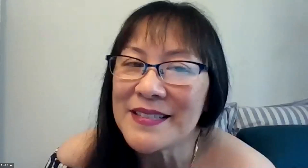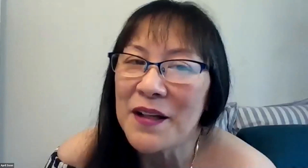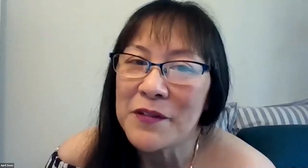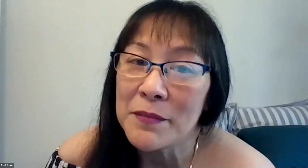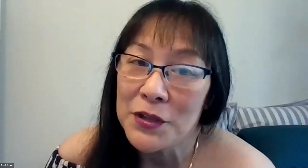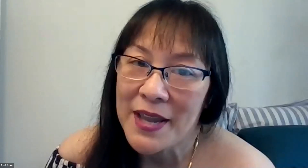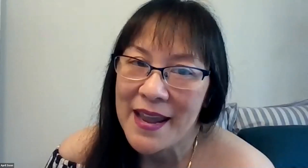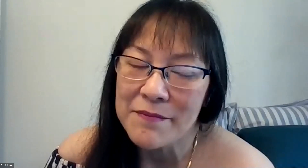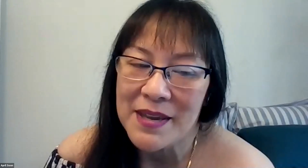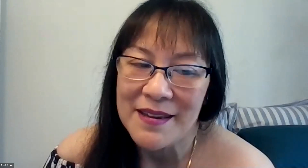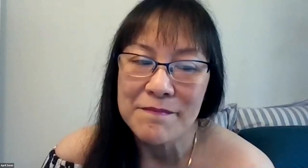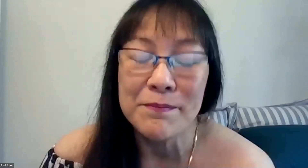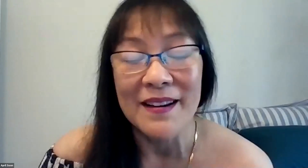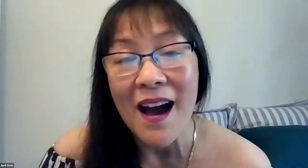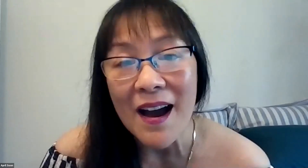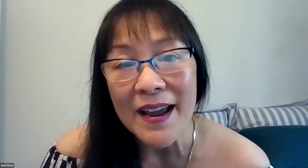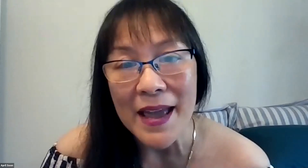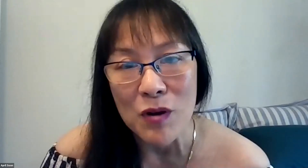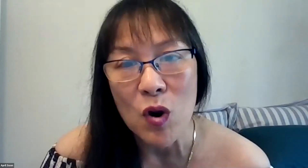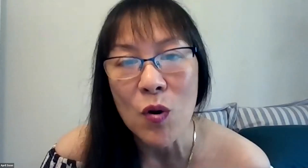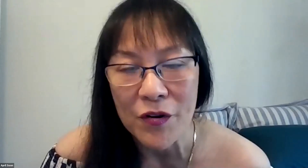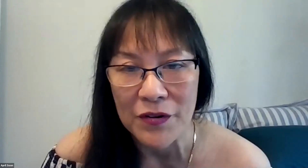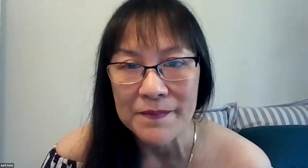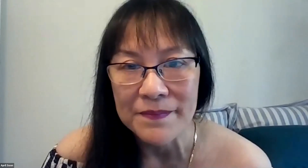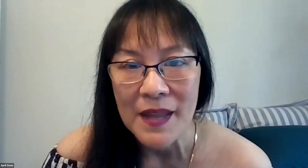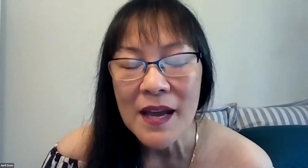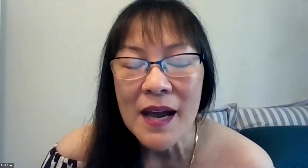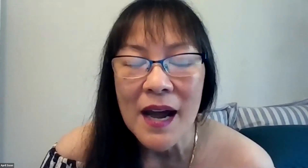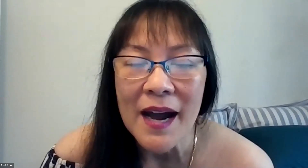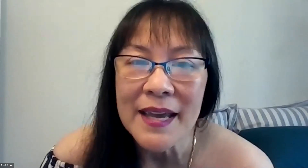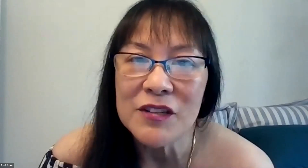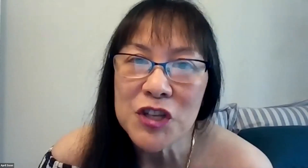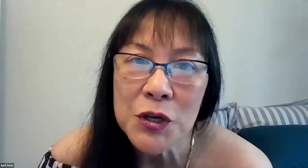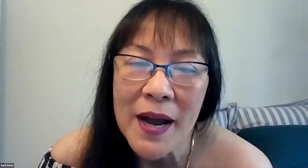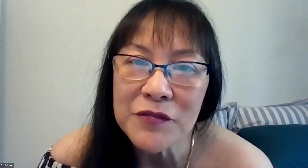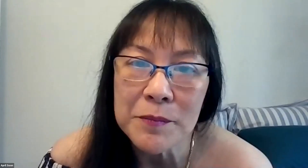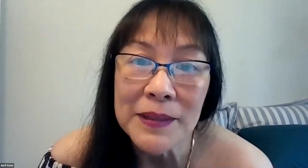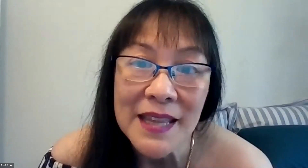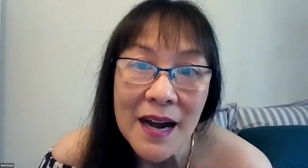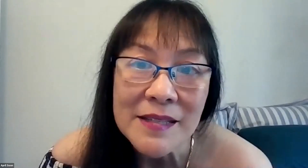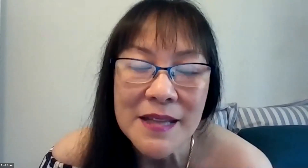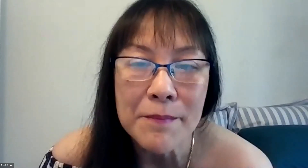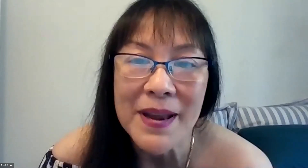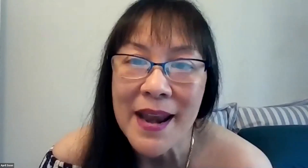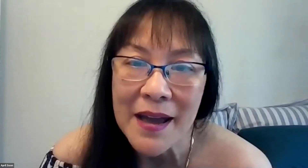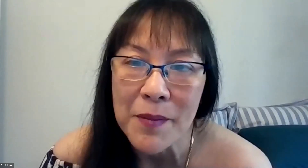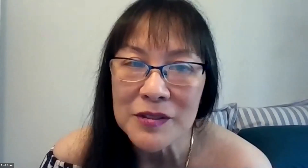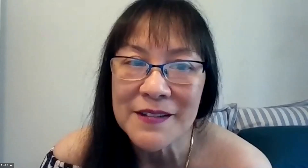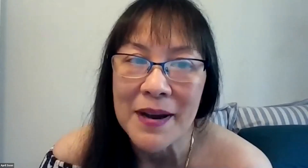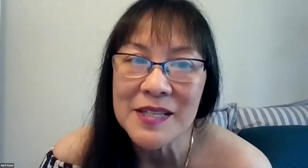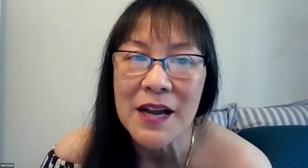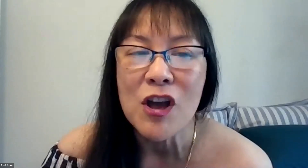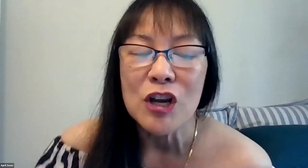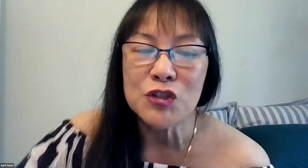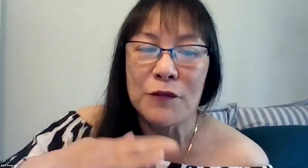You can't tell from looking at me, but I am a hoarder. I had 200 plus banana boxes